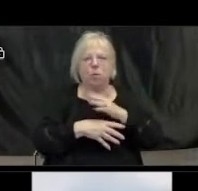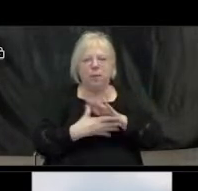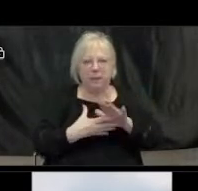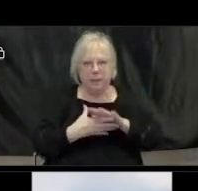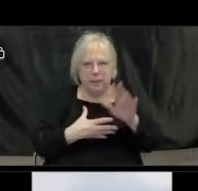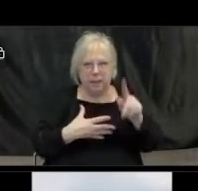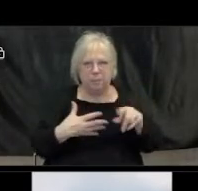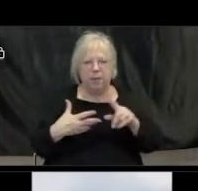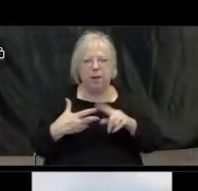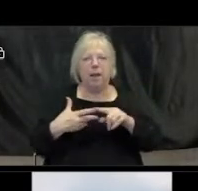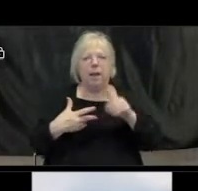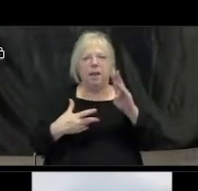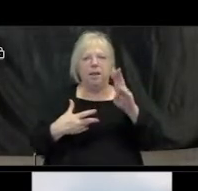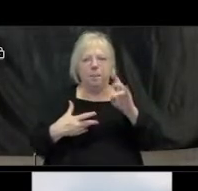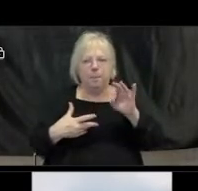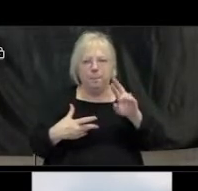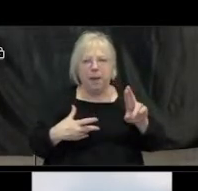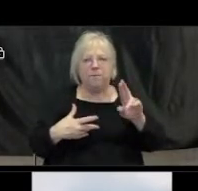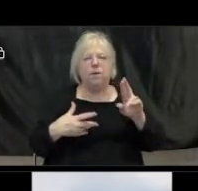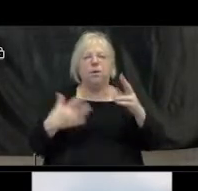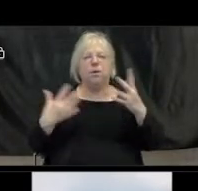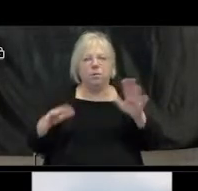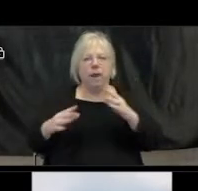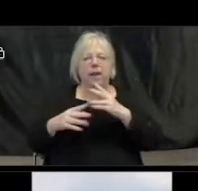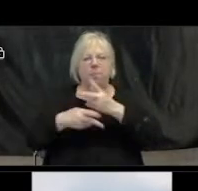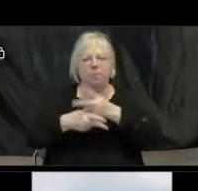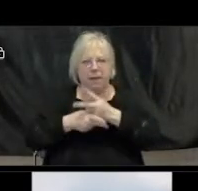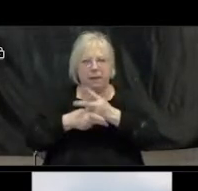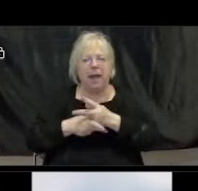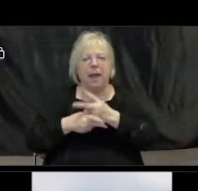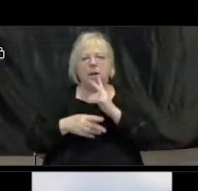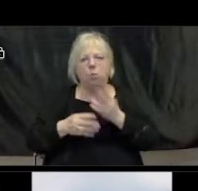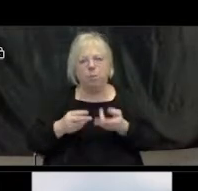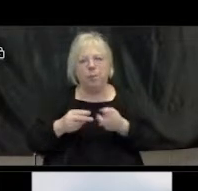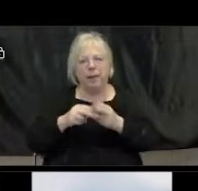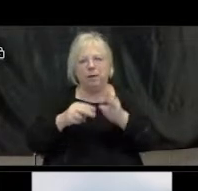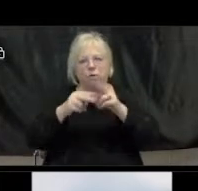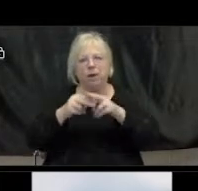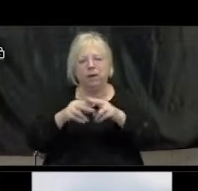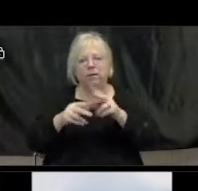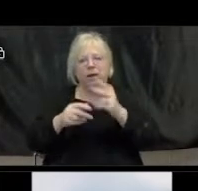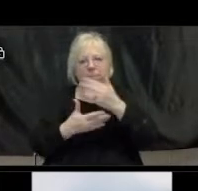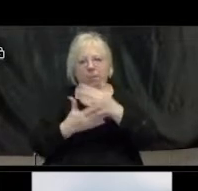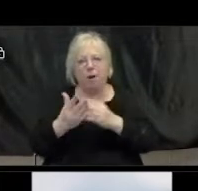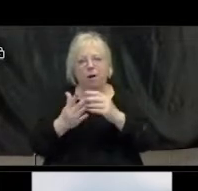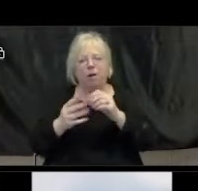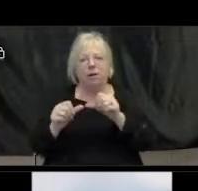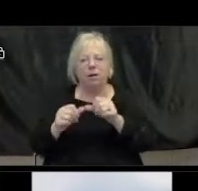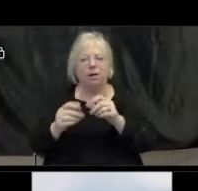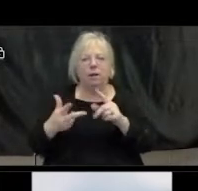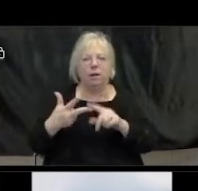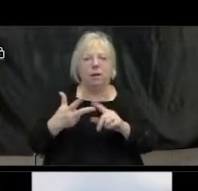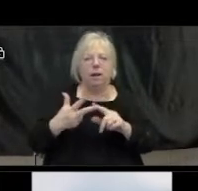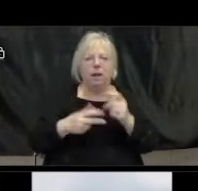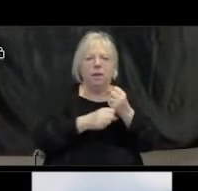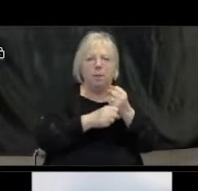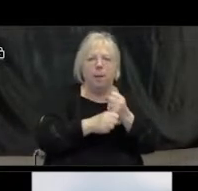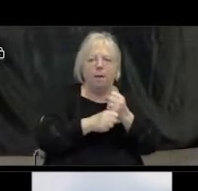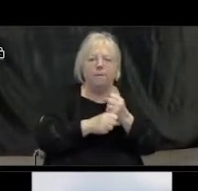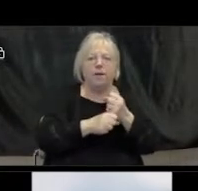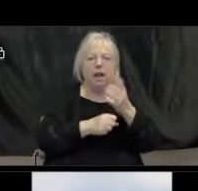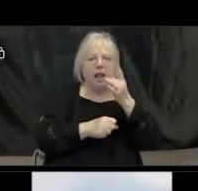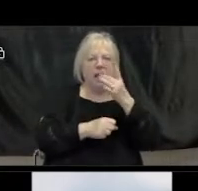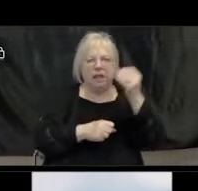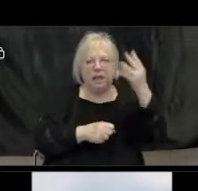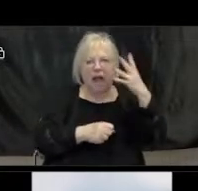up. The buffers are being maintained and actually increased in certain areas. Ball field lighting and